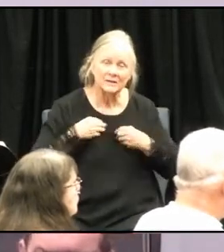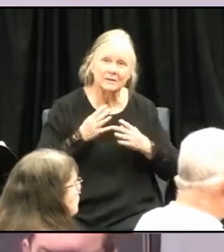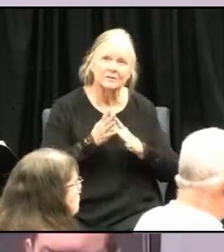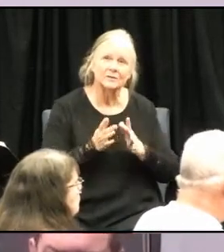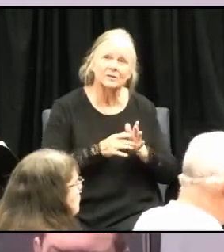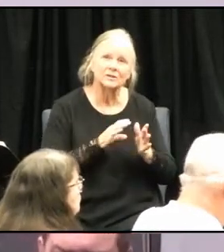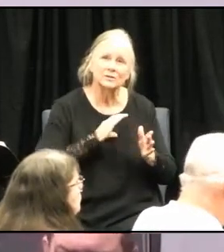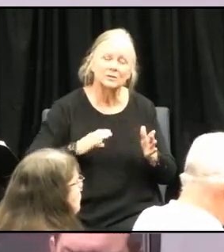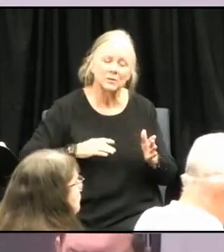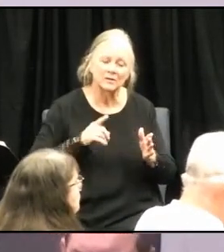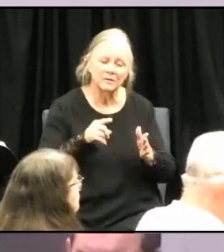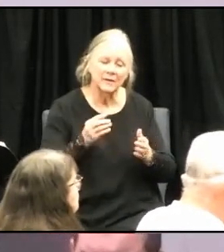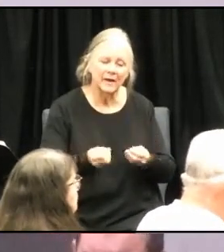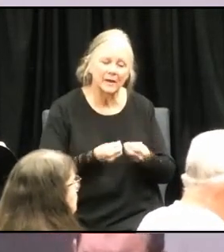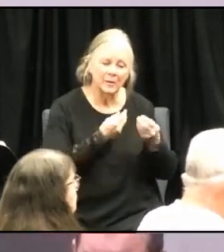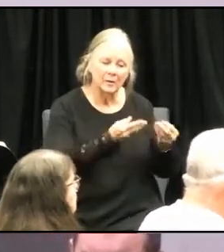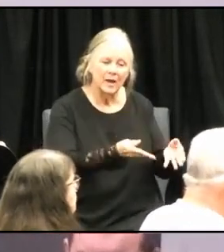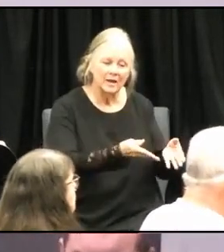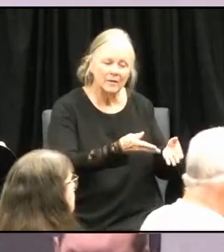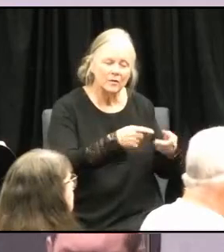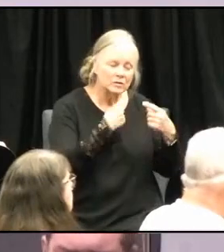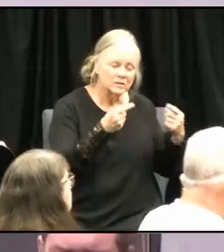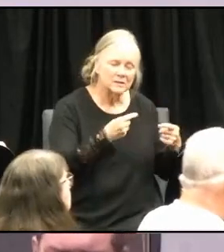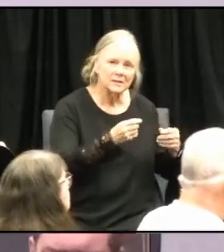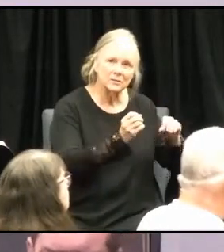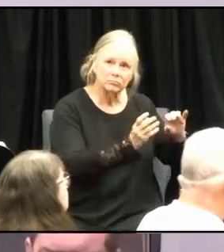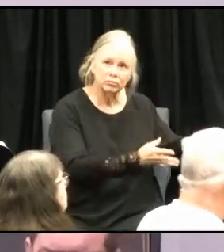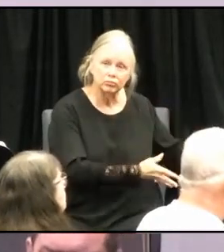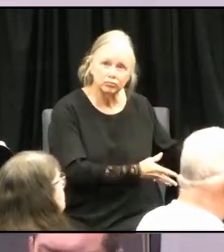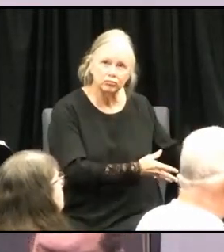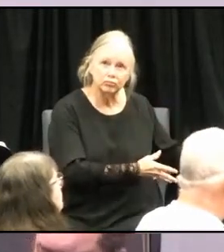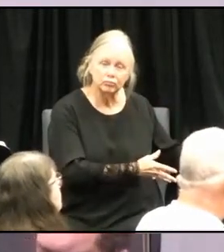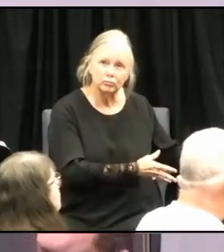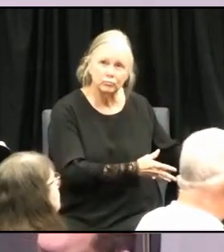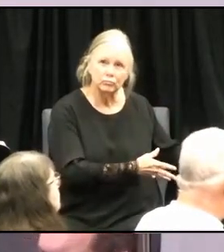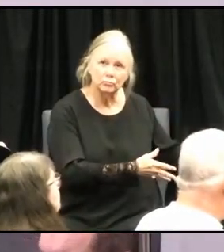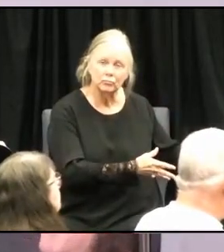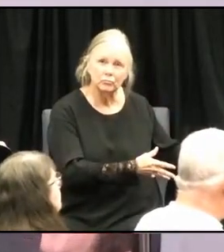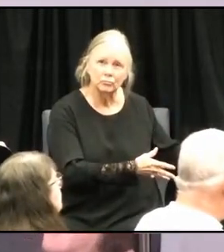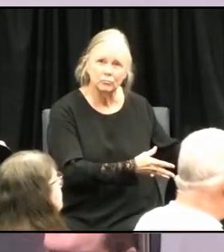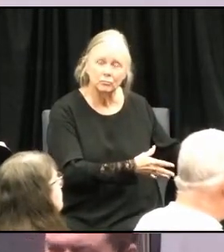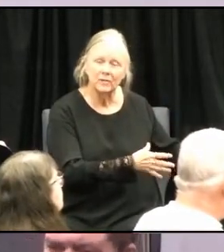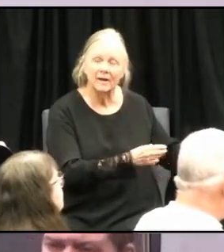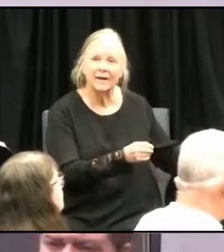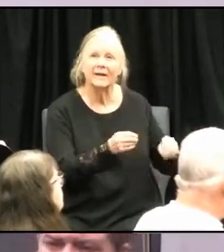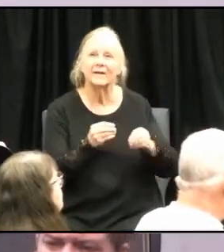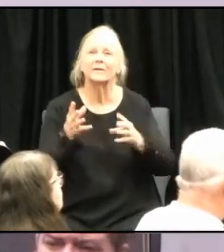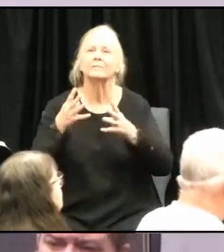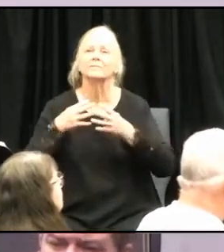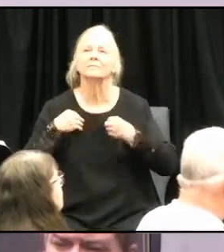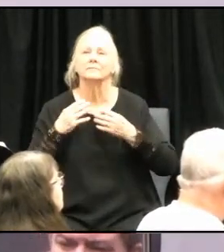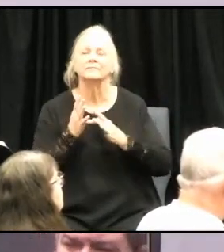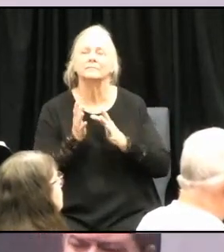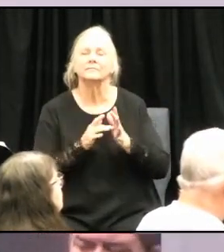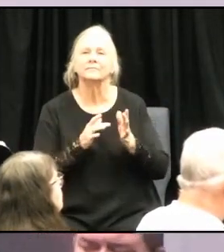lay themselves, their sins, and it all down before him as Lord of all, Savior of